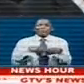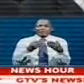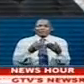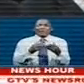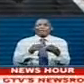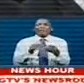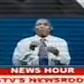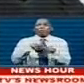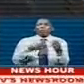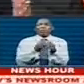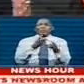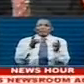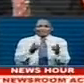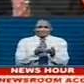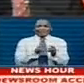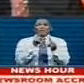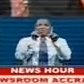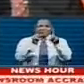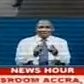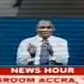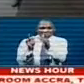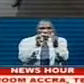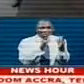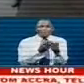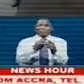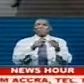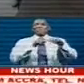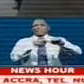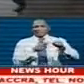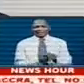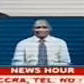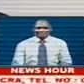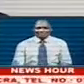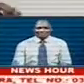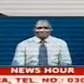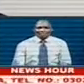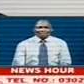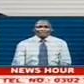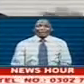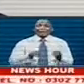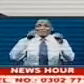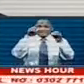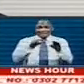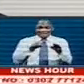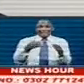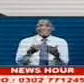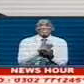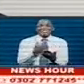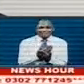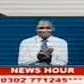three selected districts, for which consultations before implementation are ongoing. There are teachers who are coming